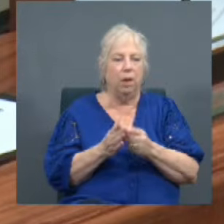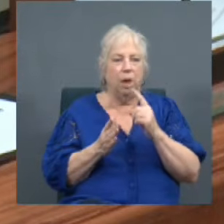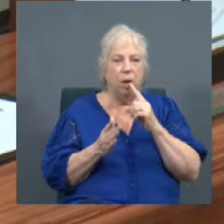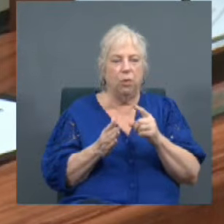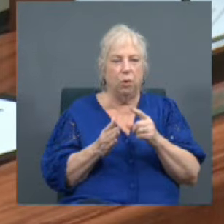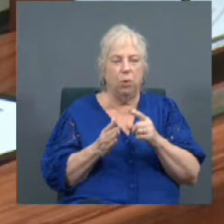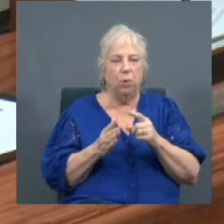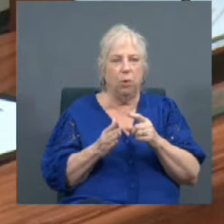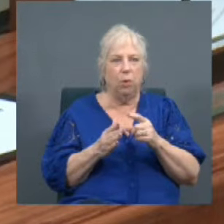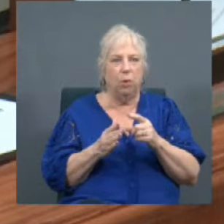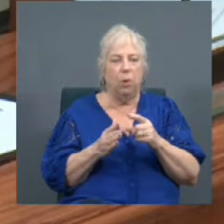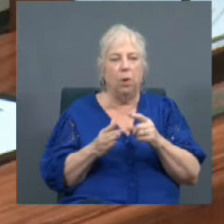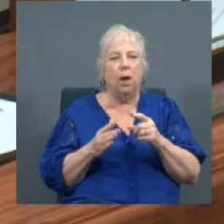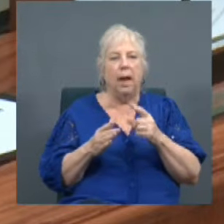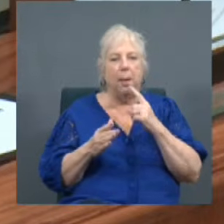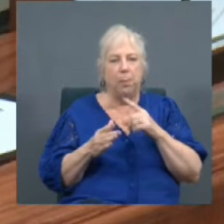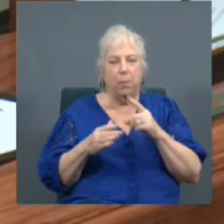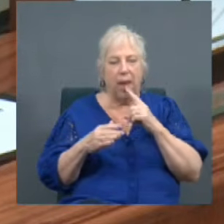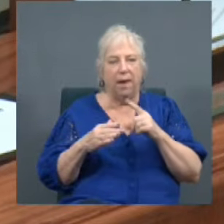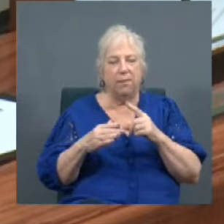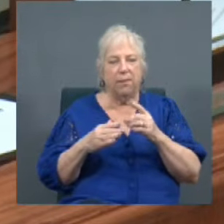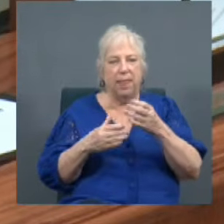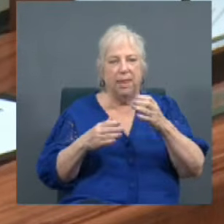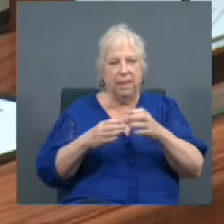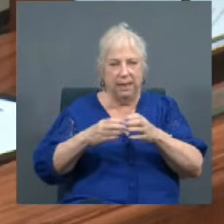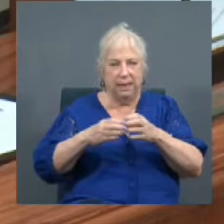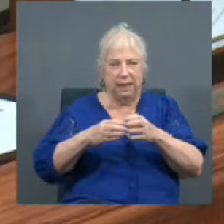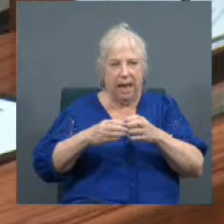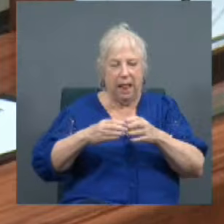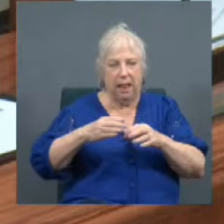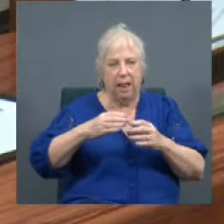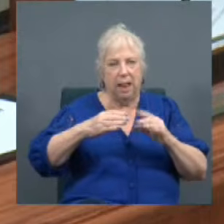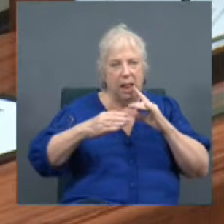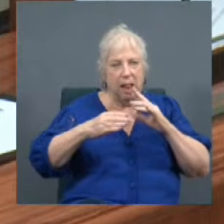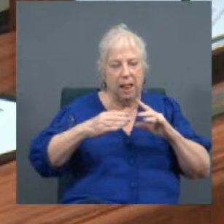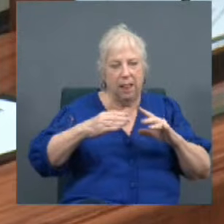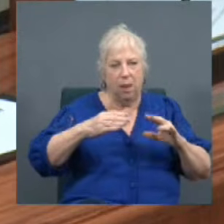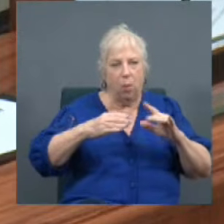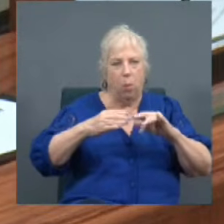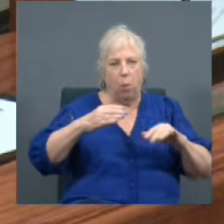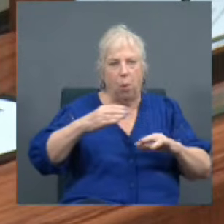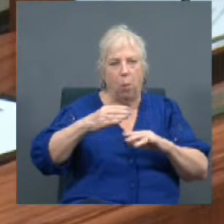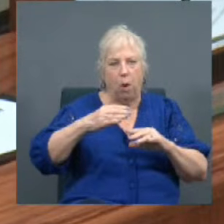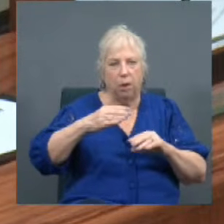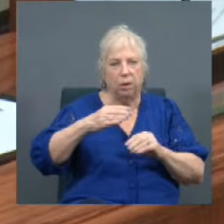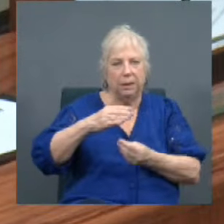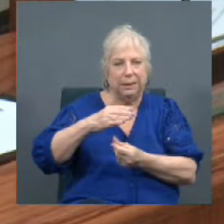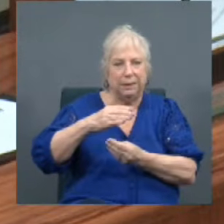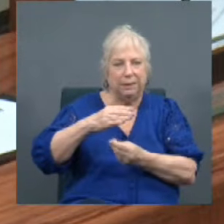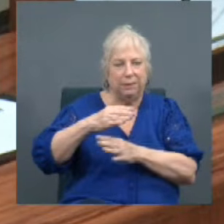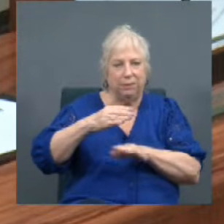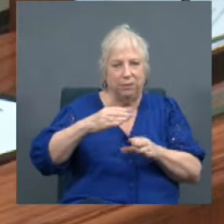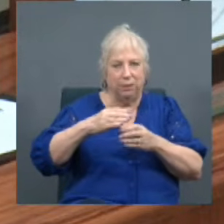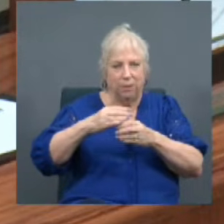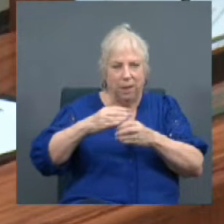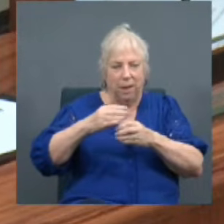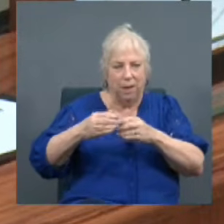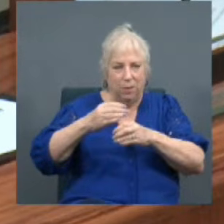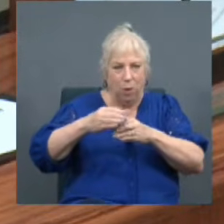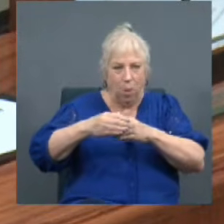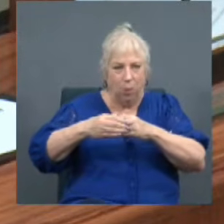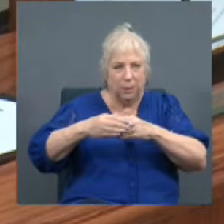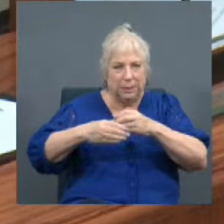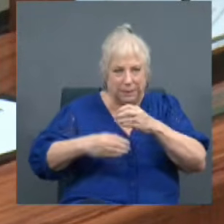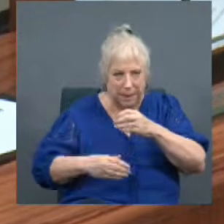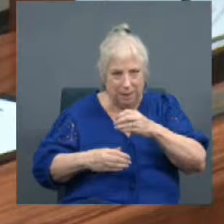protection cell into compliance so that we can get another permit from the U.S. Coast Guard to have it in